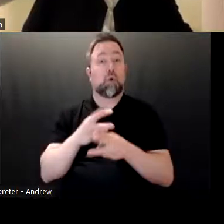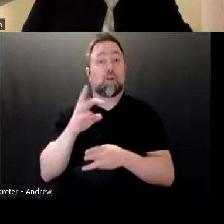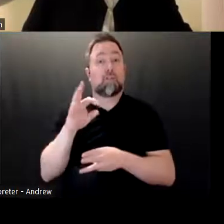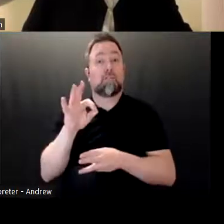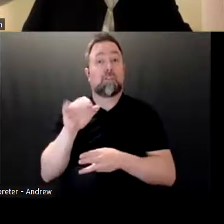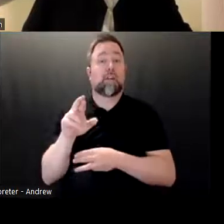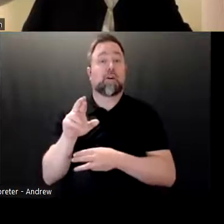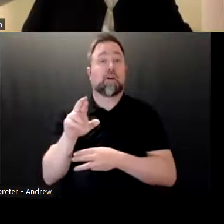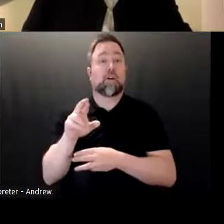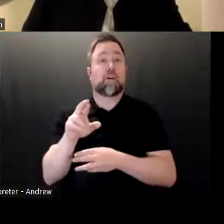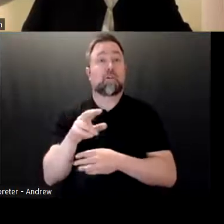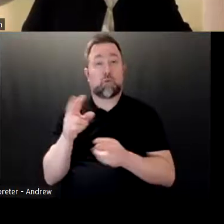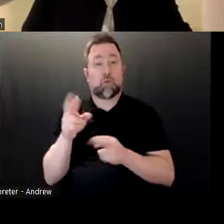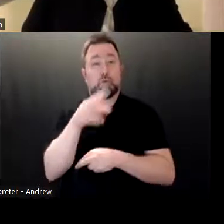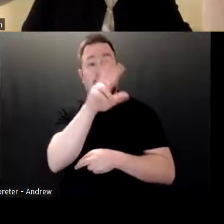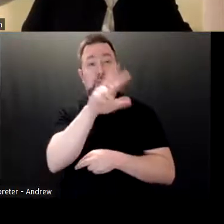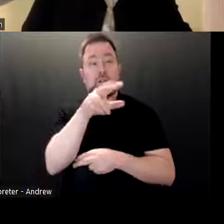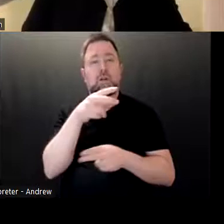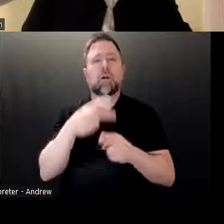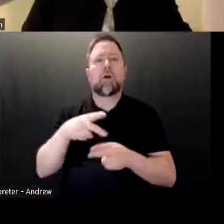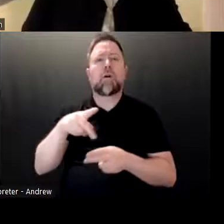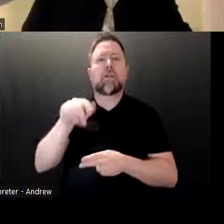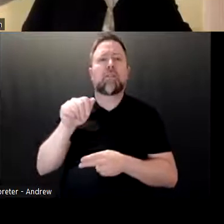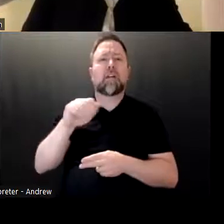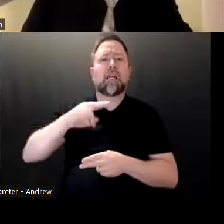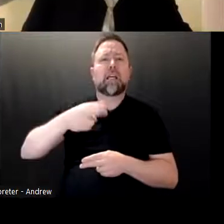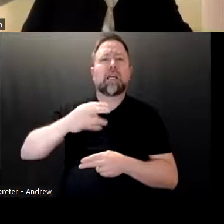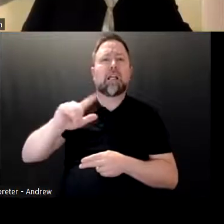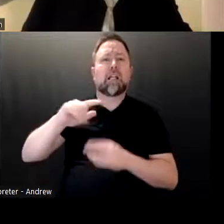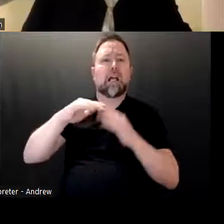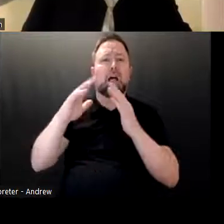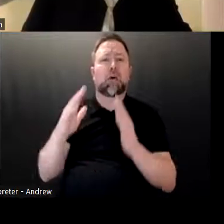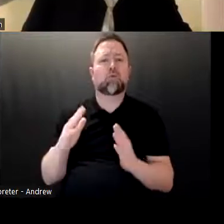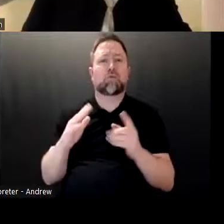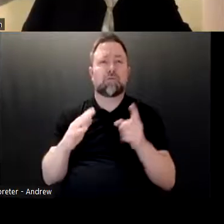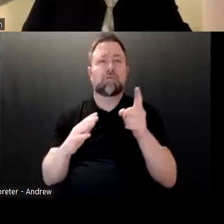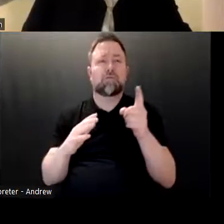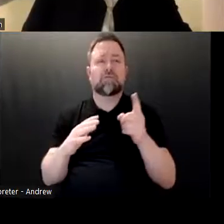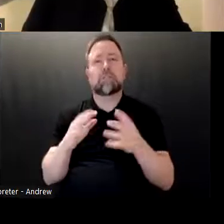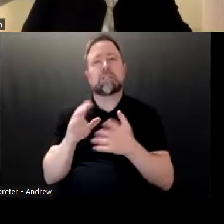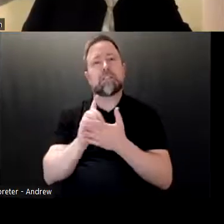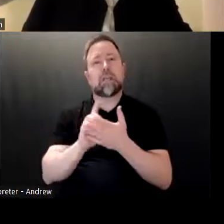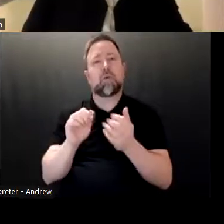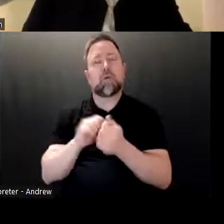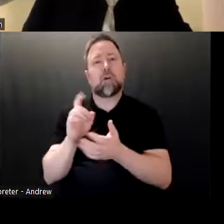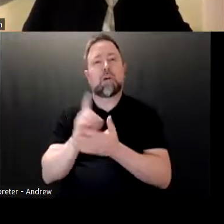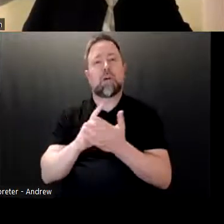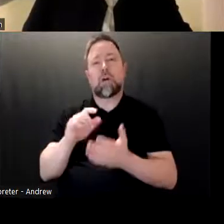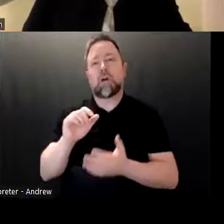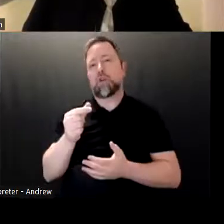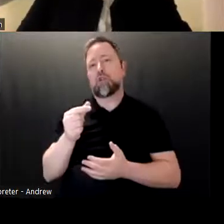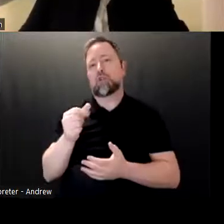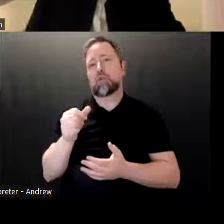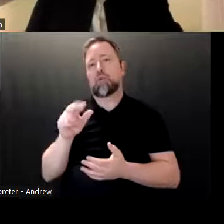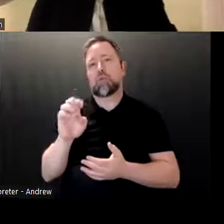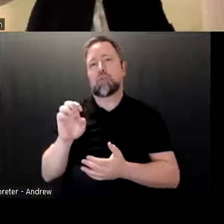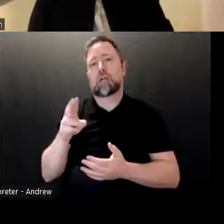on display in the theater building, and that was one of the first places where he would connect with